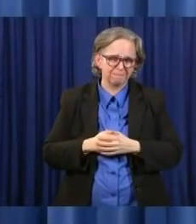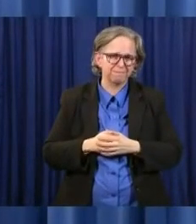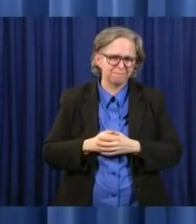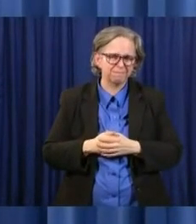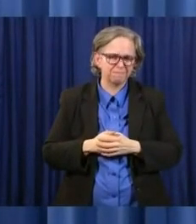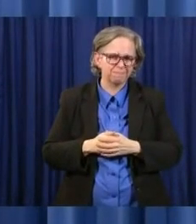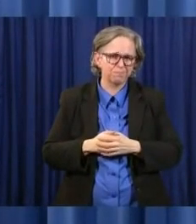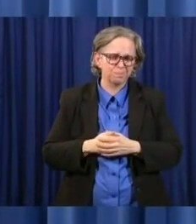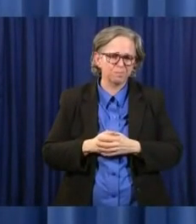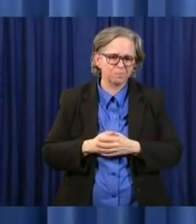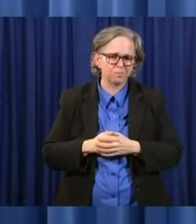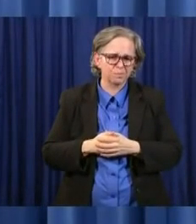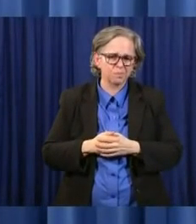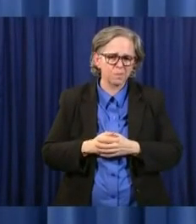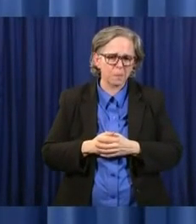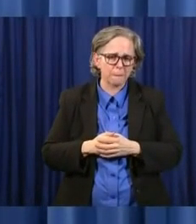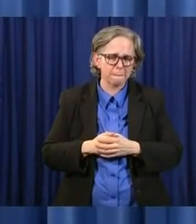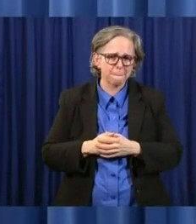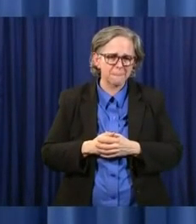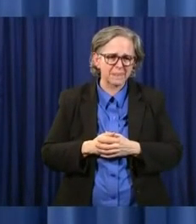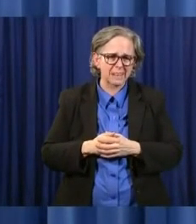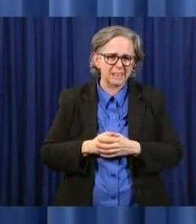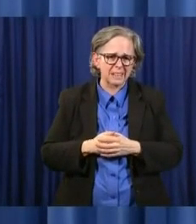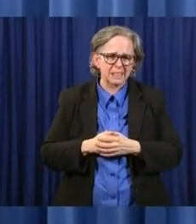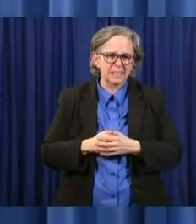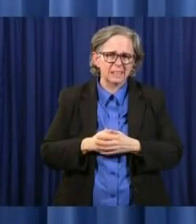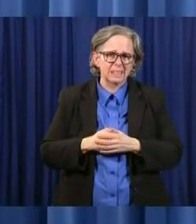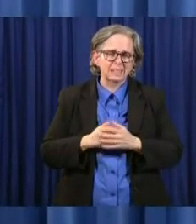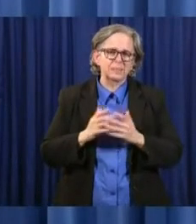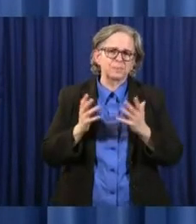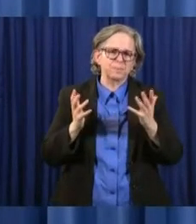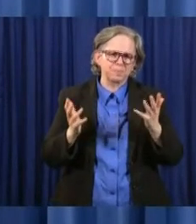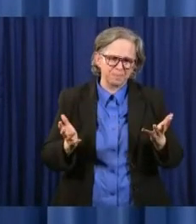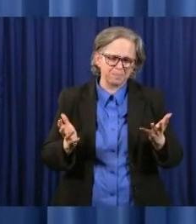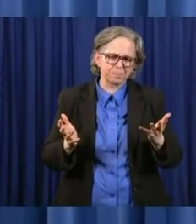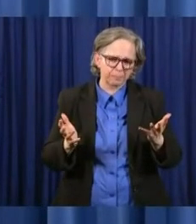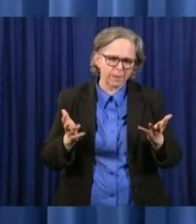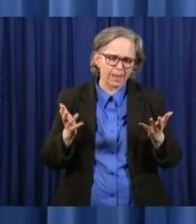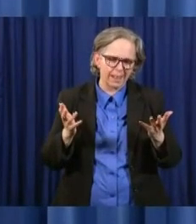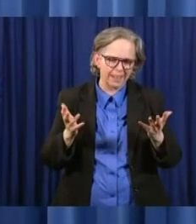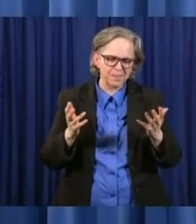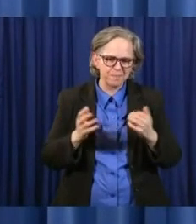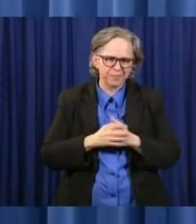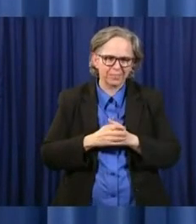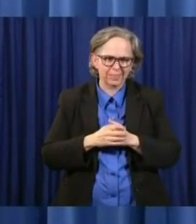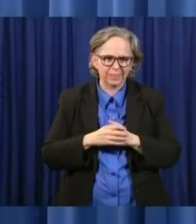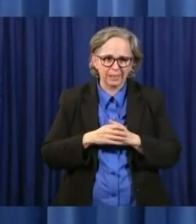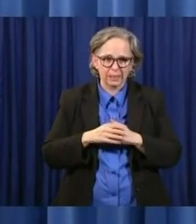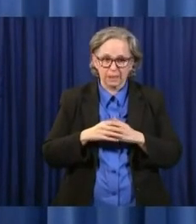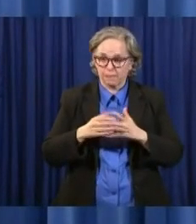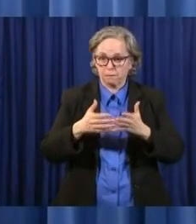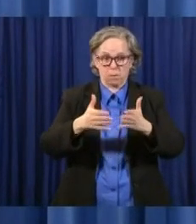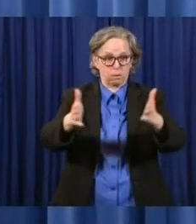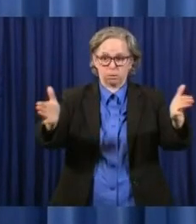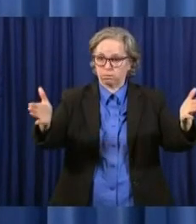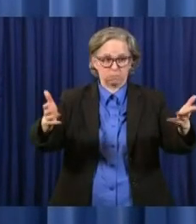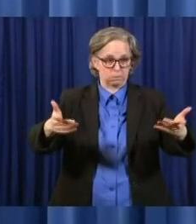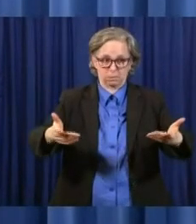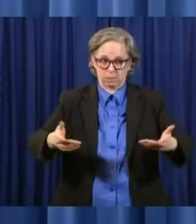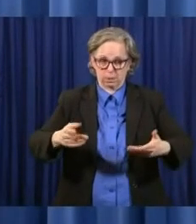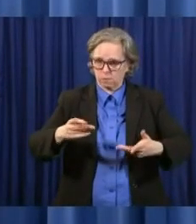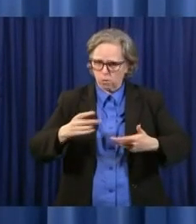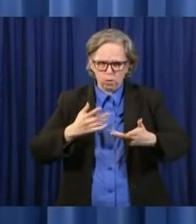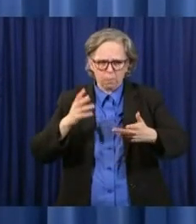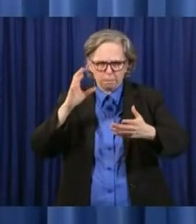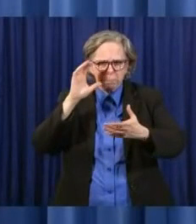These have been met with, I think, welcome arms, so to speak, and people have taken